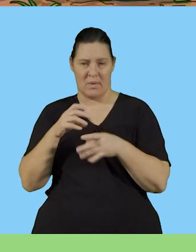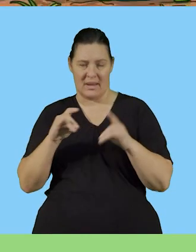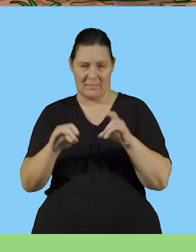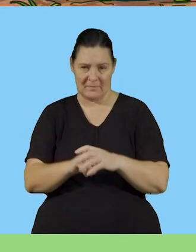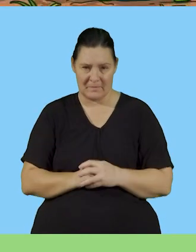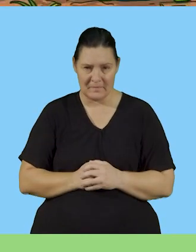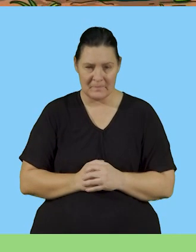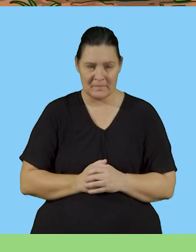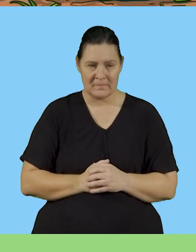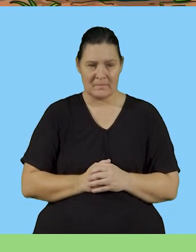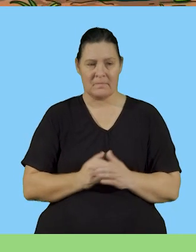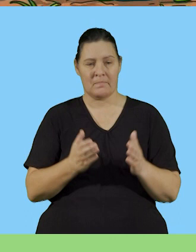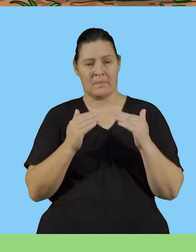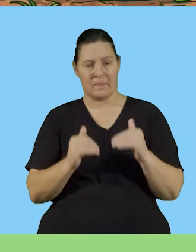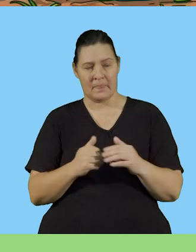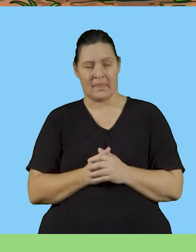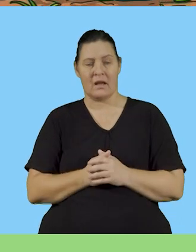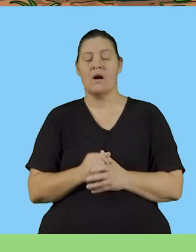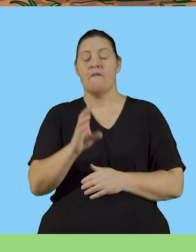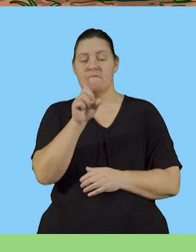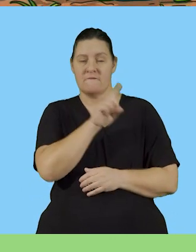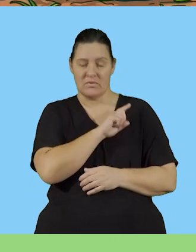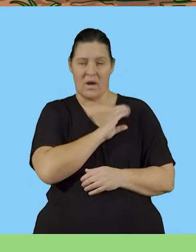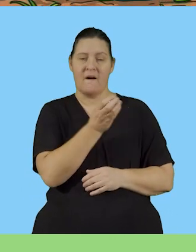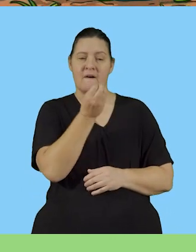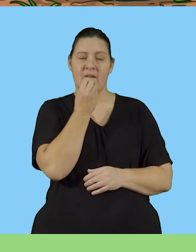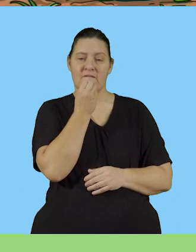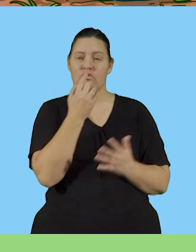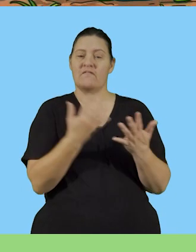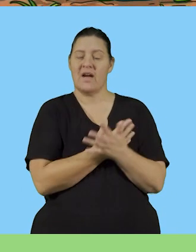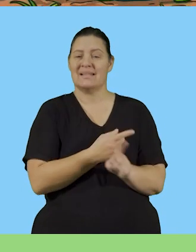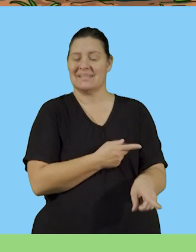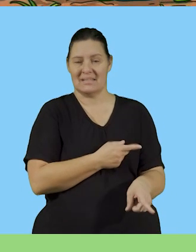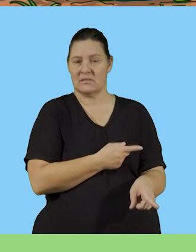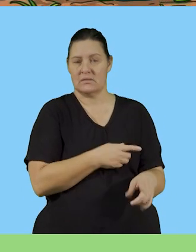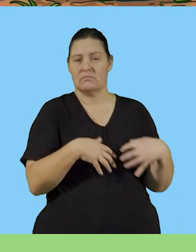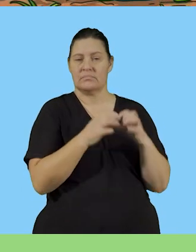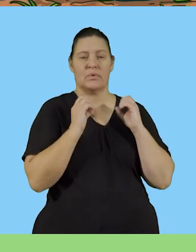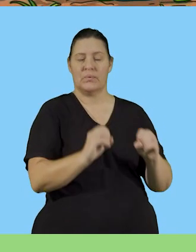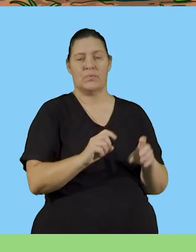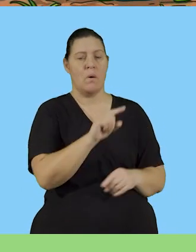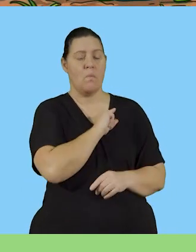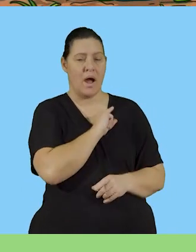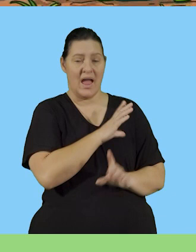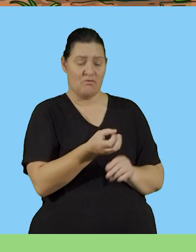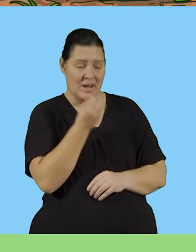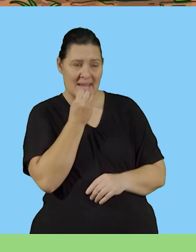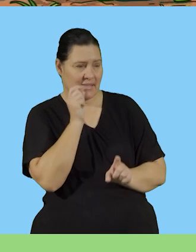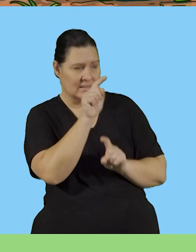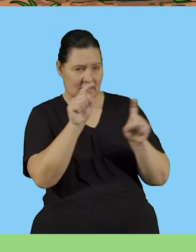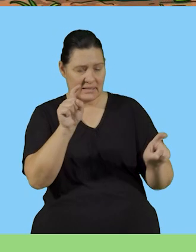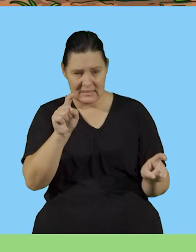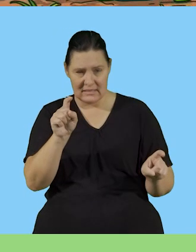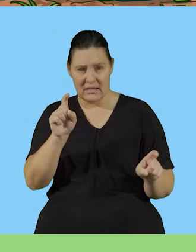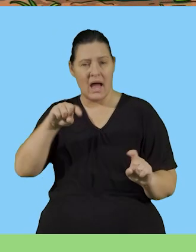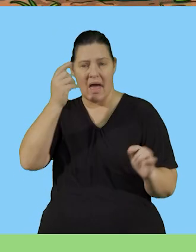species. Right, moving on. Therefore, fast food restaurants would not exist if we were unable to eat